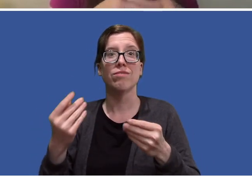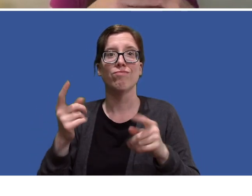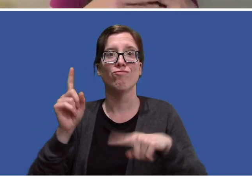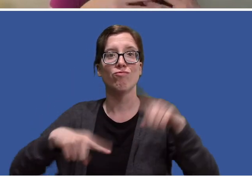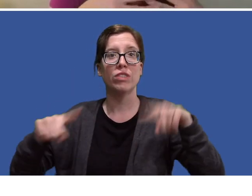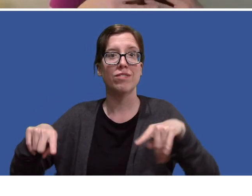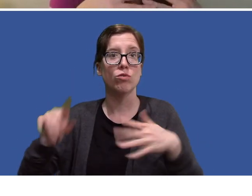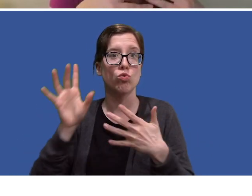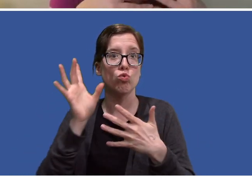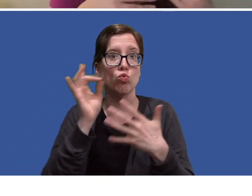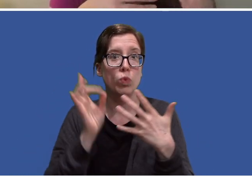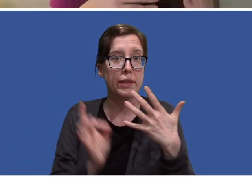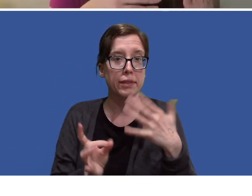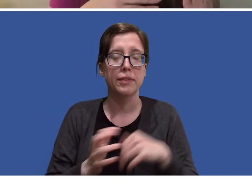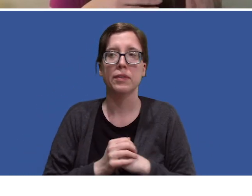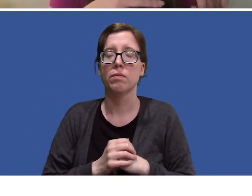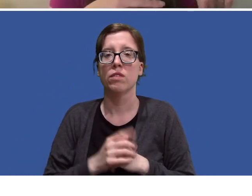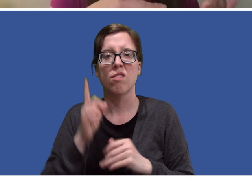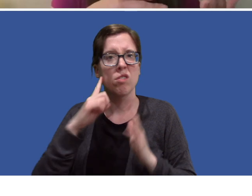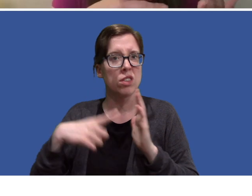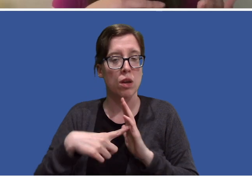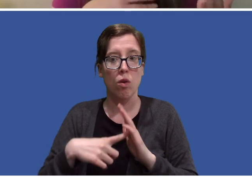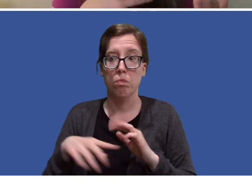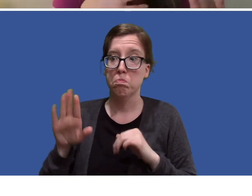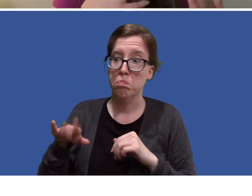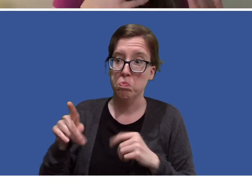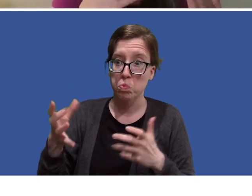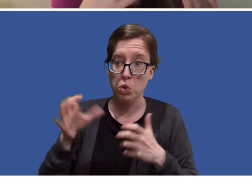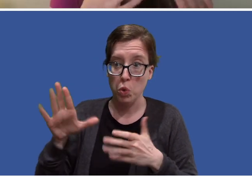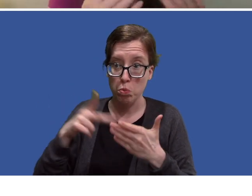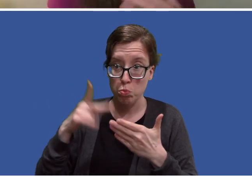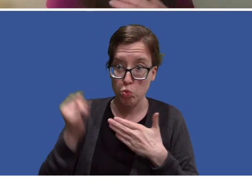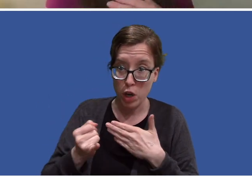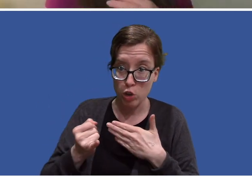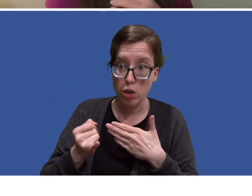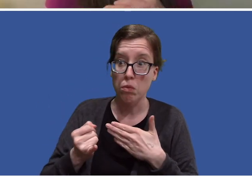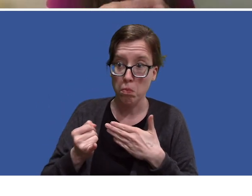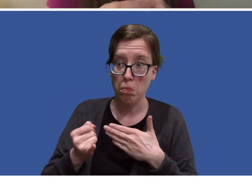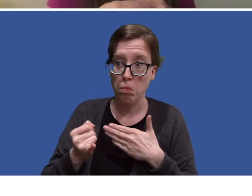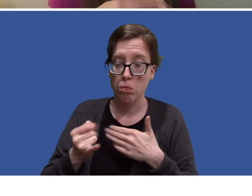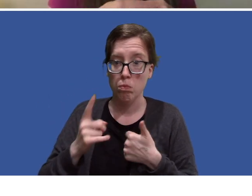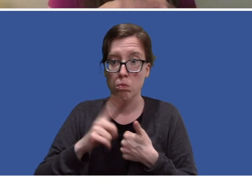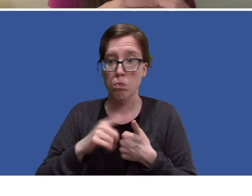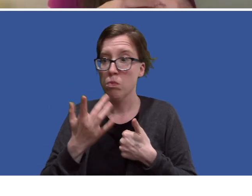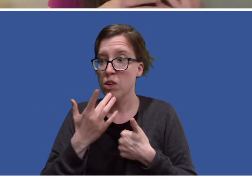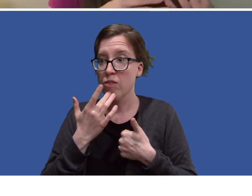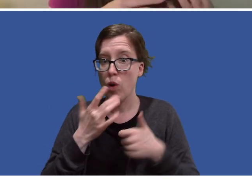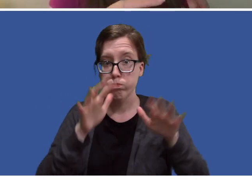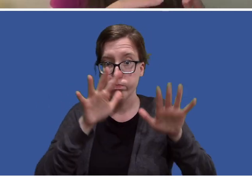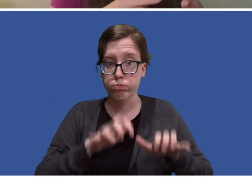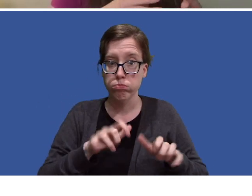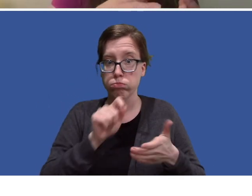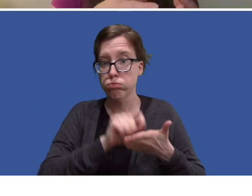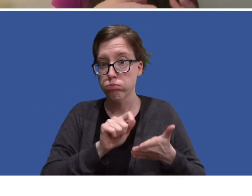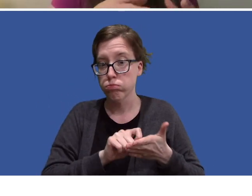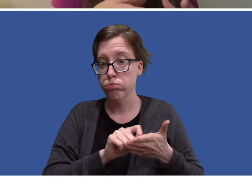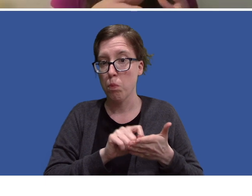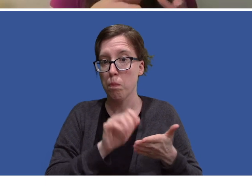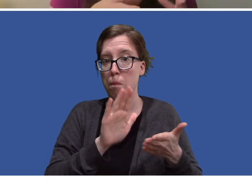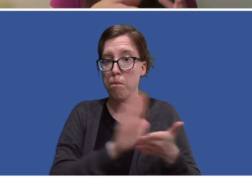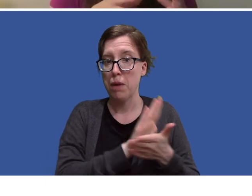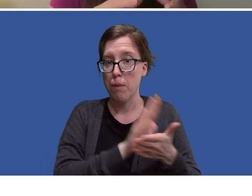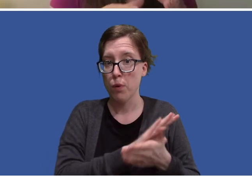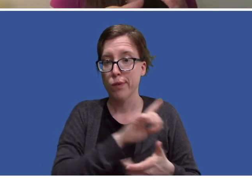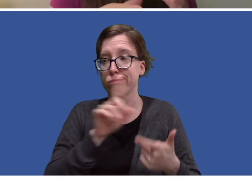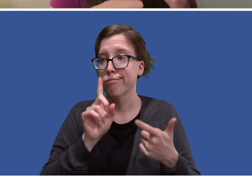your project and write a paper? Do you want to give a presentation? Do you want to write a short skit? Do you want to